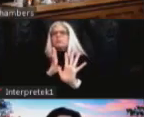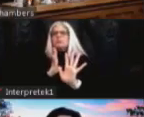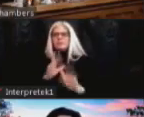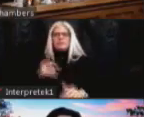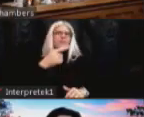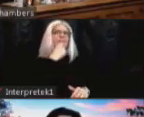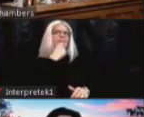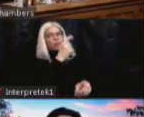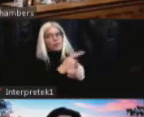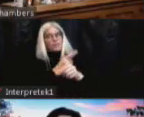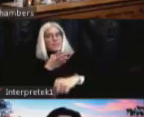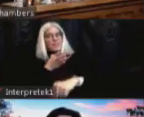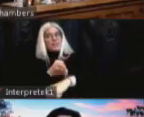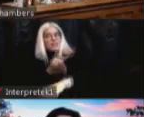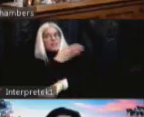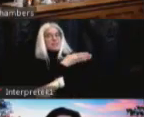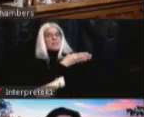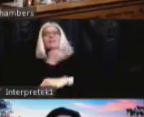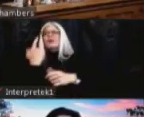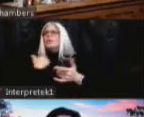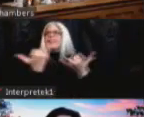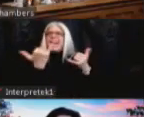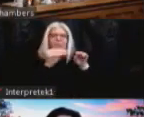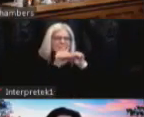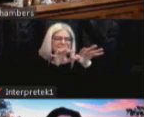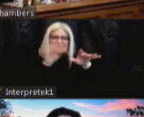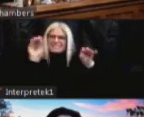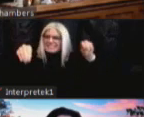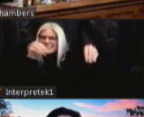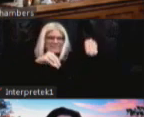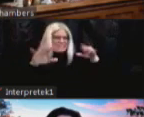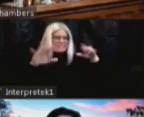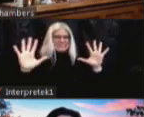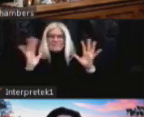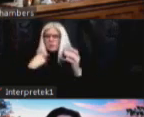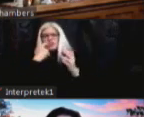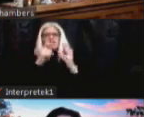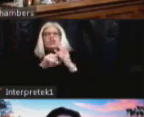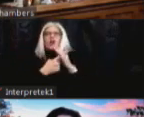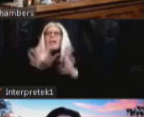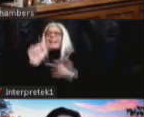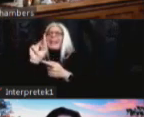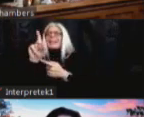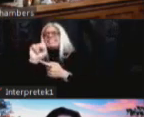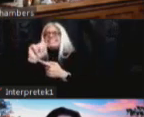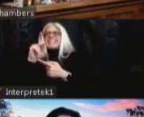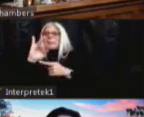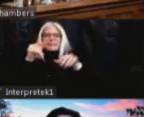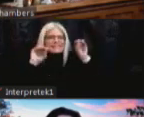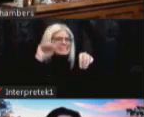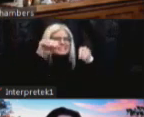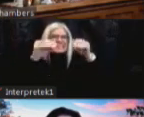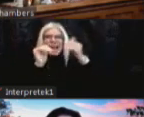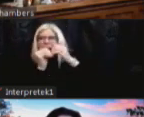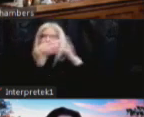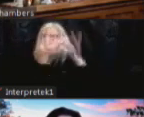now. And we're hoping to that goal to be completed by the end of this year in a conjunction with